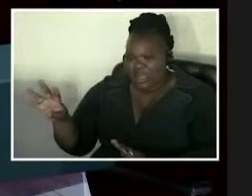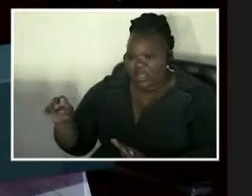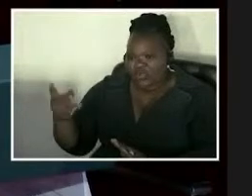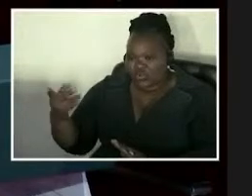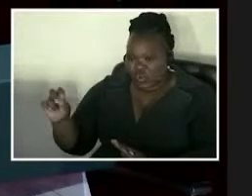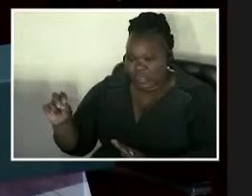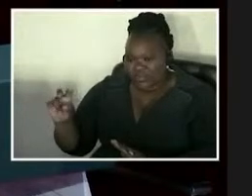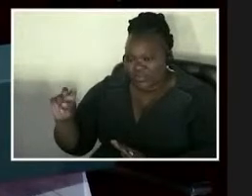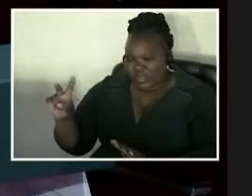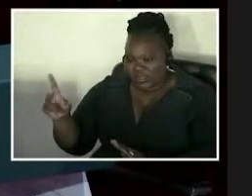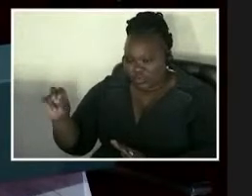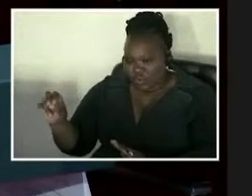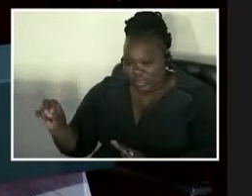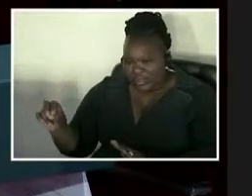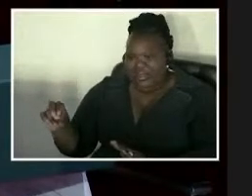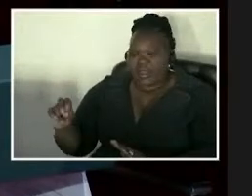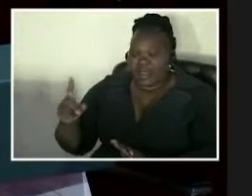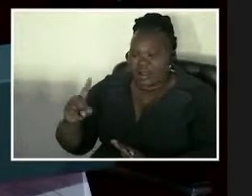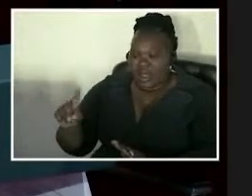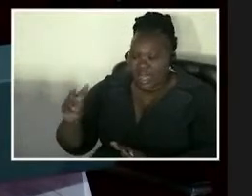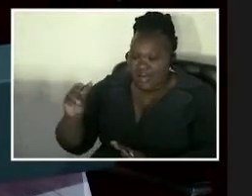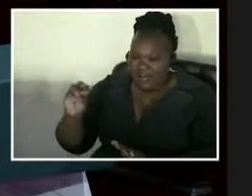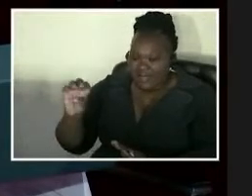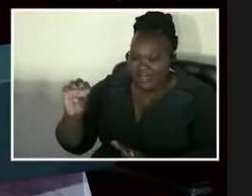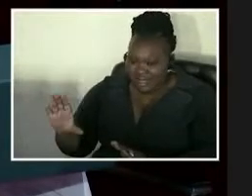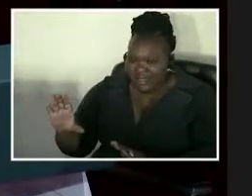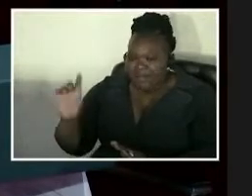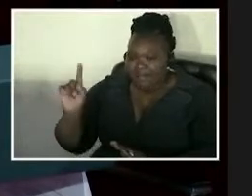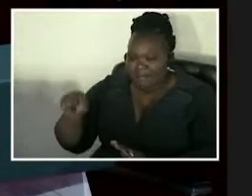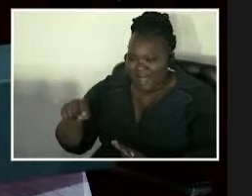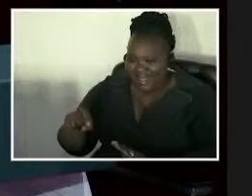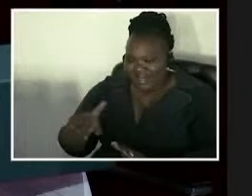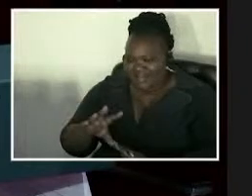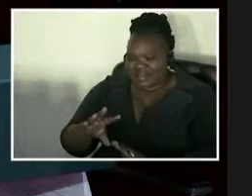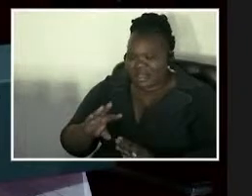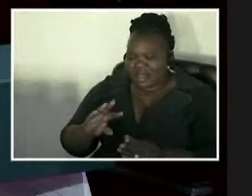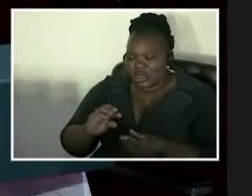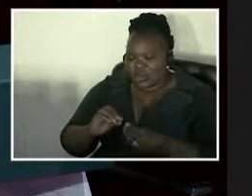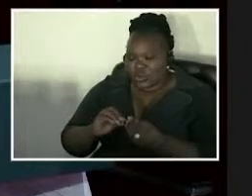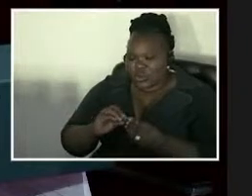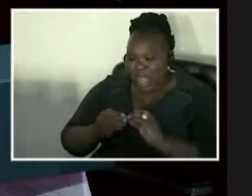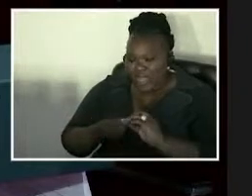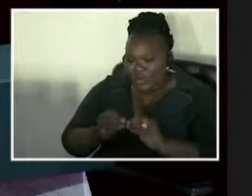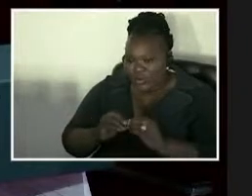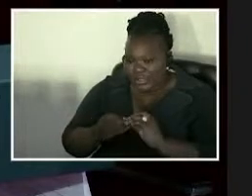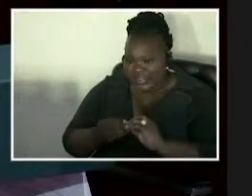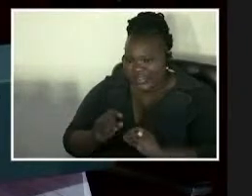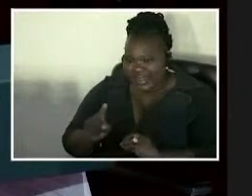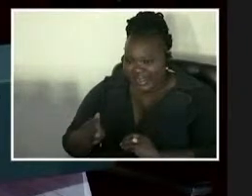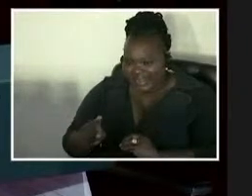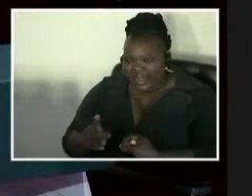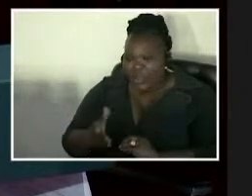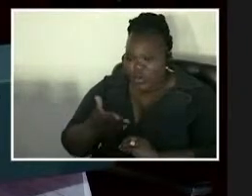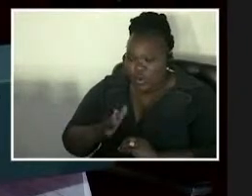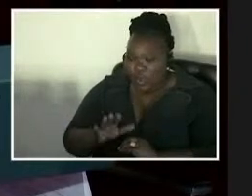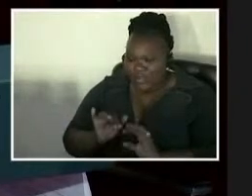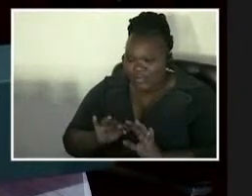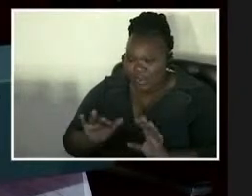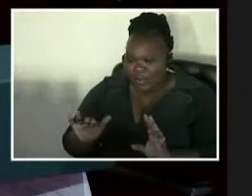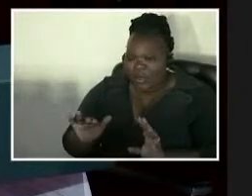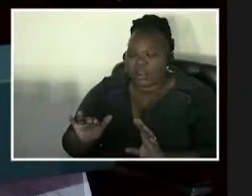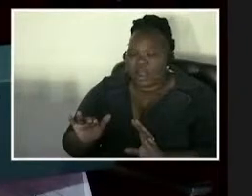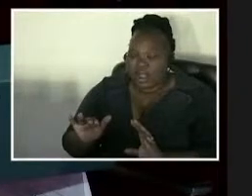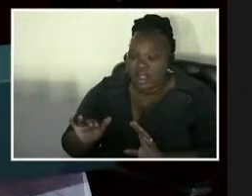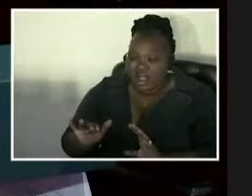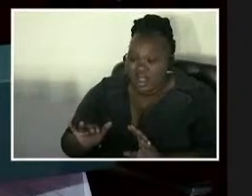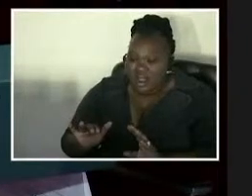to twenty nineteen twenty twenty the embassy must address this elephant in the room we want to see people contributing to this cost of metallic